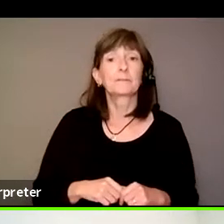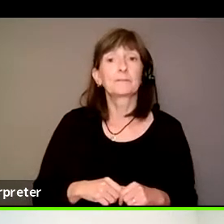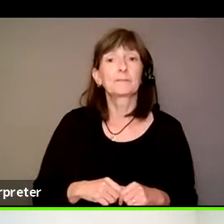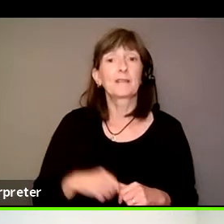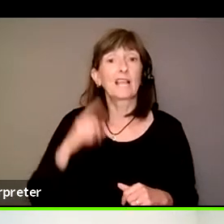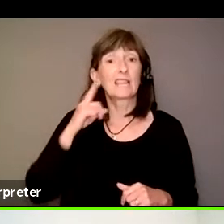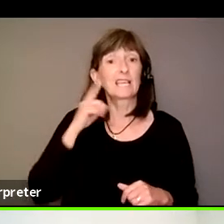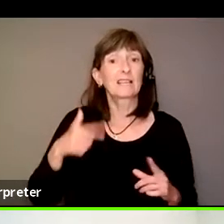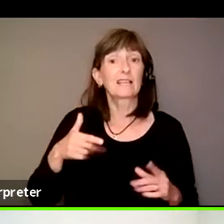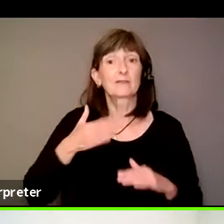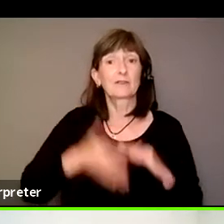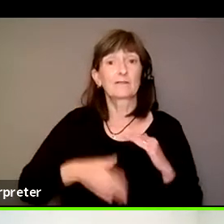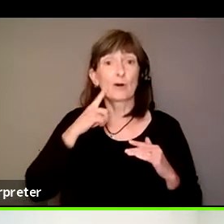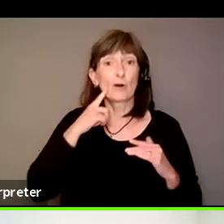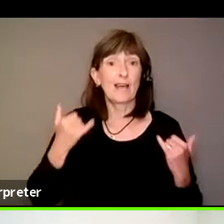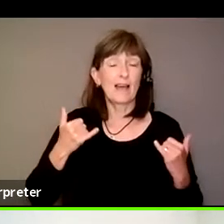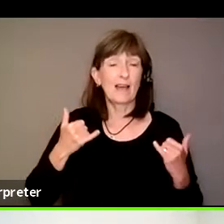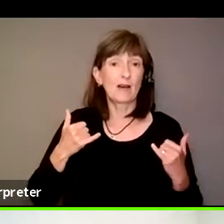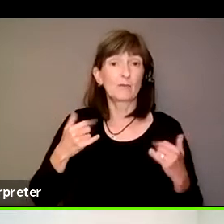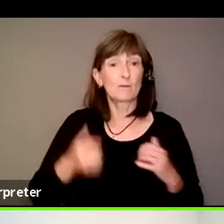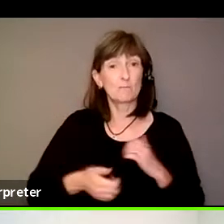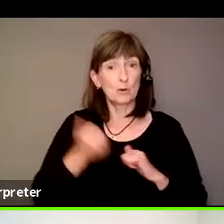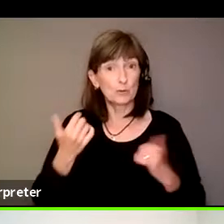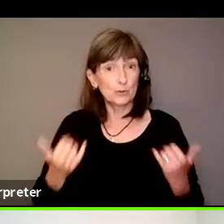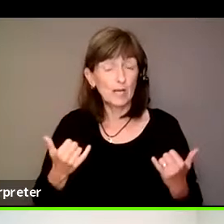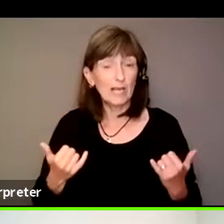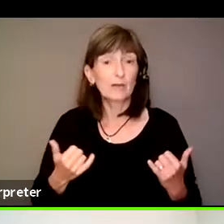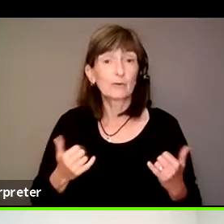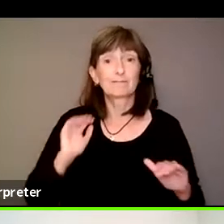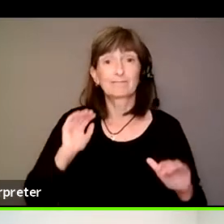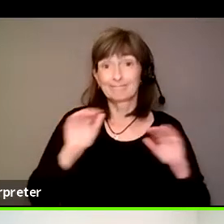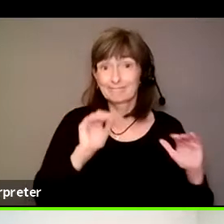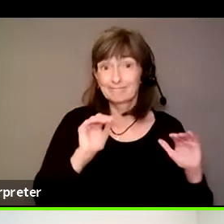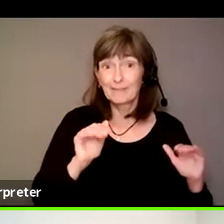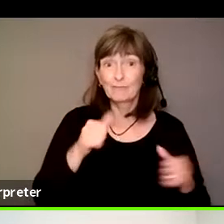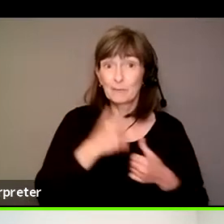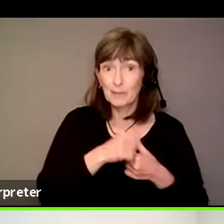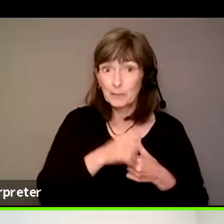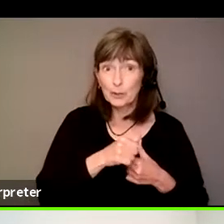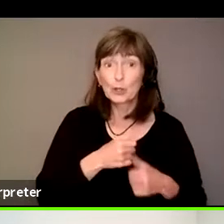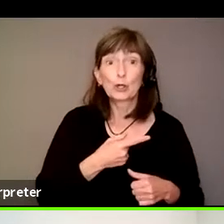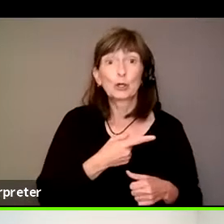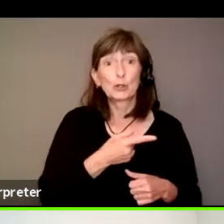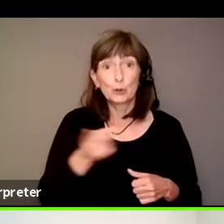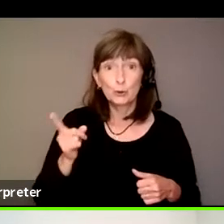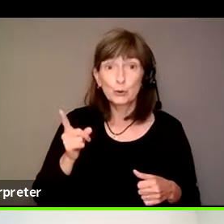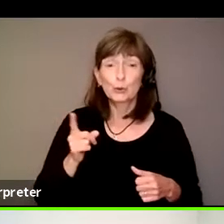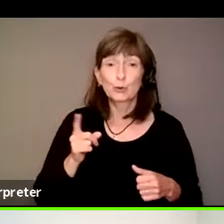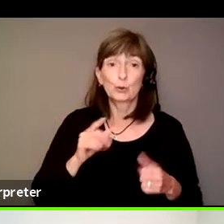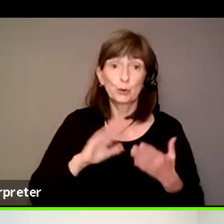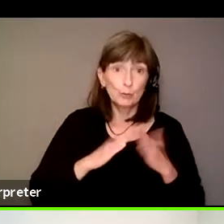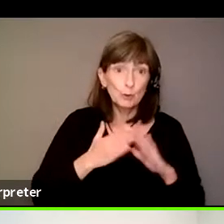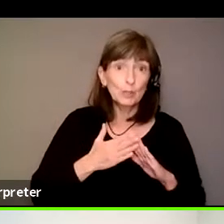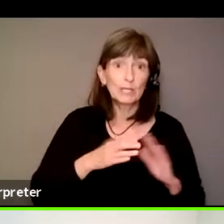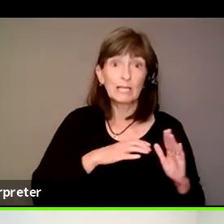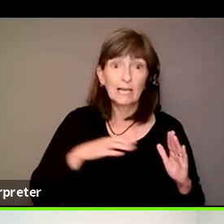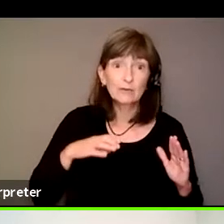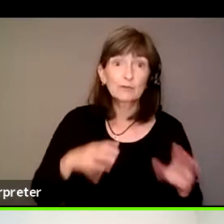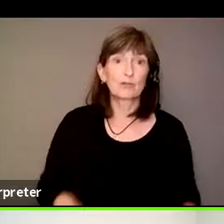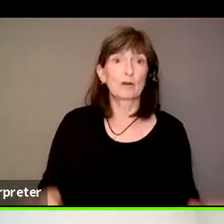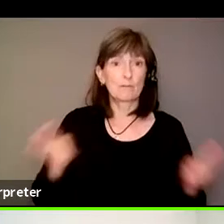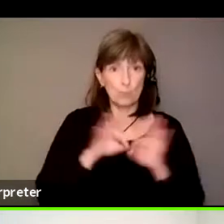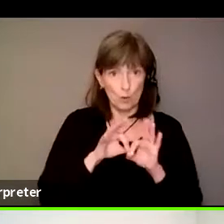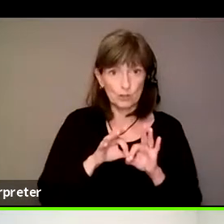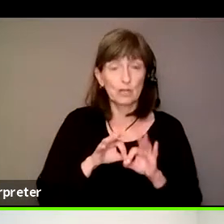that's the bulk of what we've done here today, is to remind people that your community councils matter and